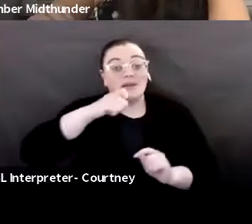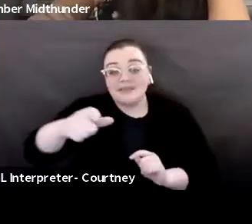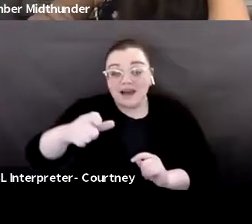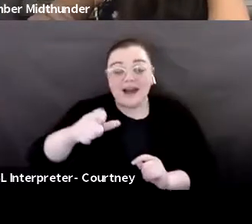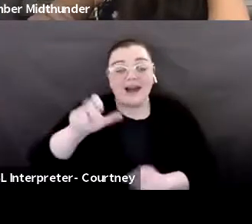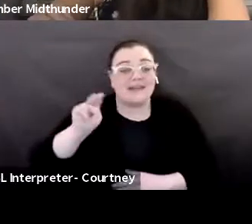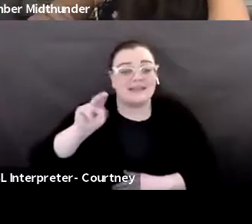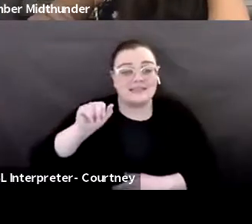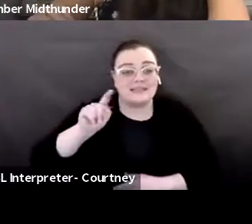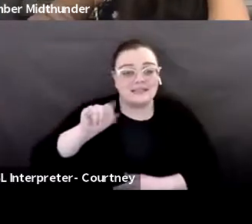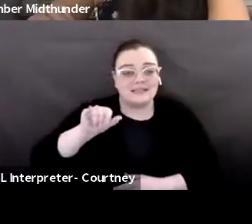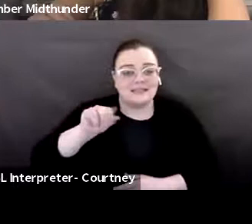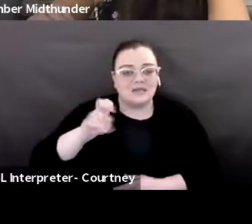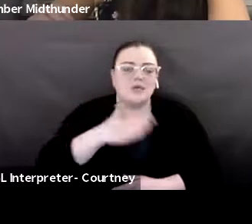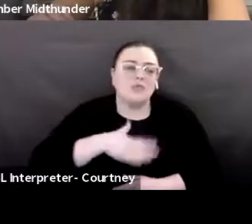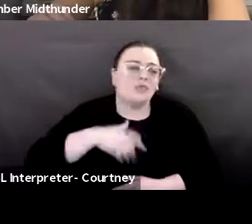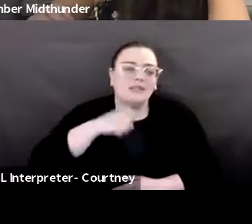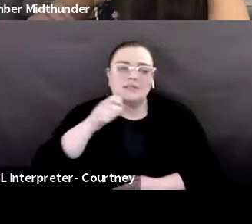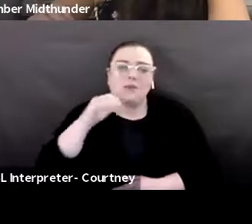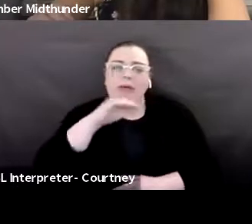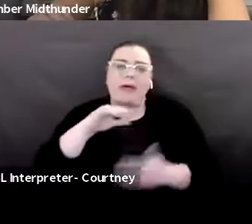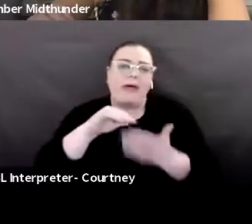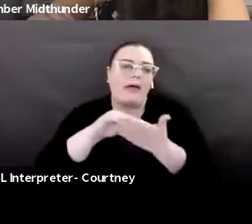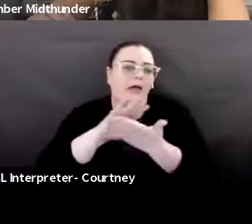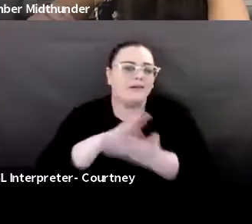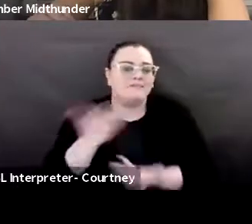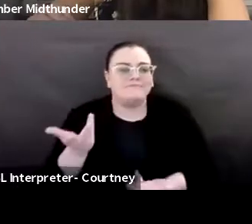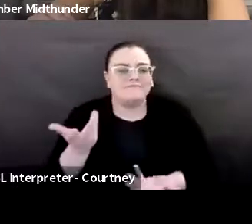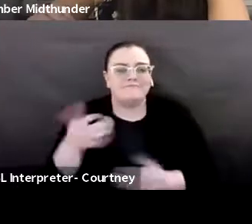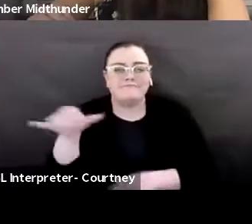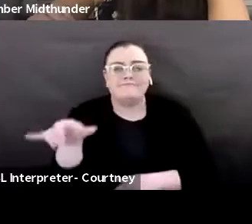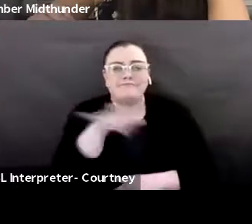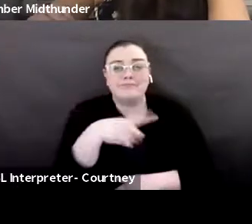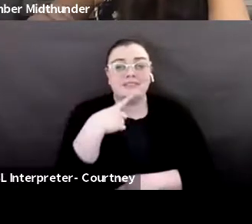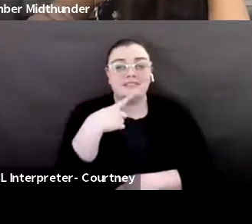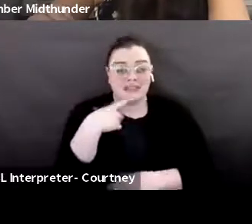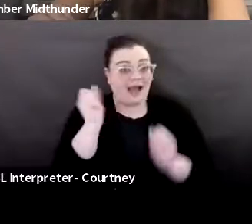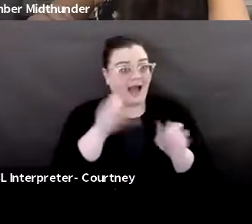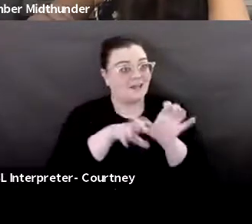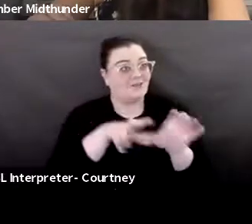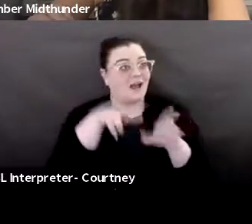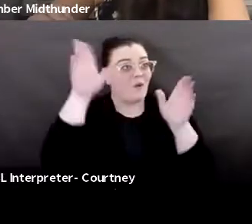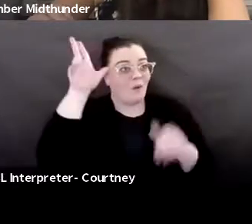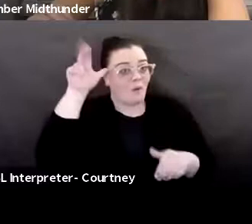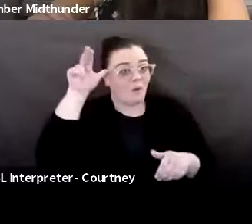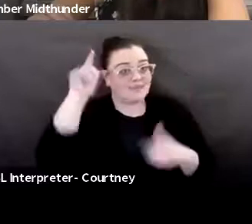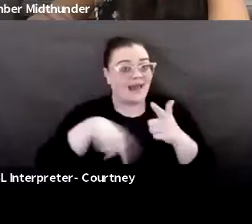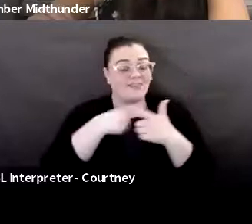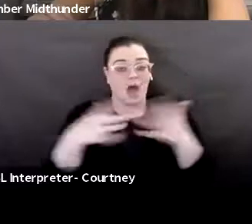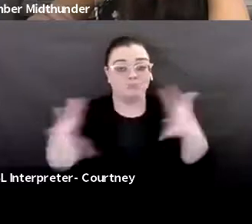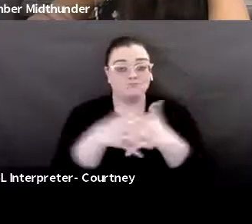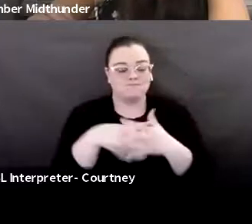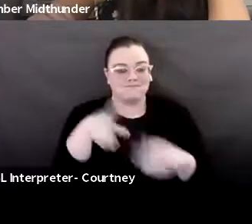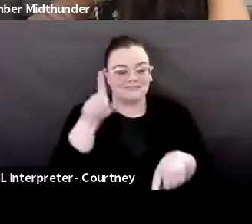lie. To me, it's the same thing as your special skill saying that you can ride a horse when you can't. You will get found out, and then it's going to be